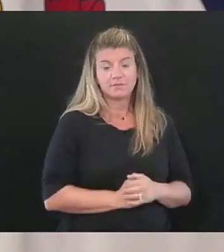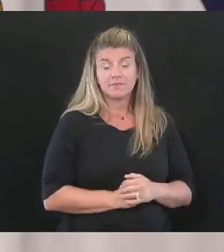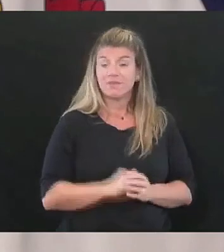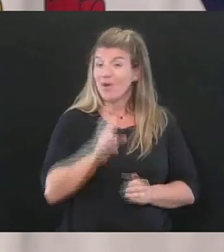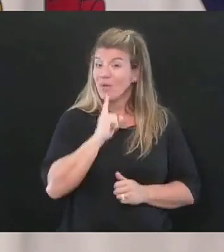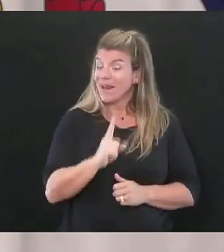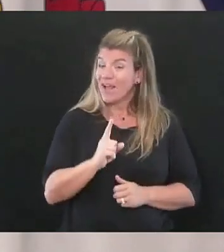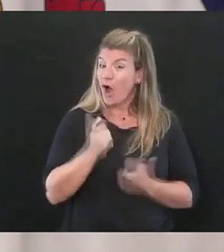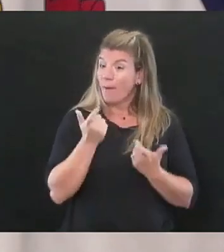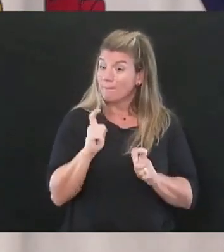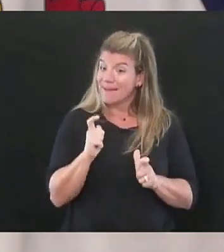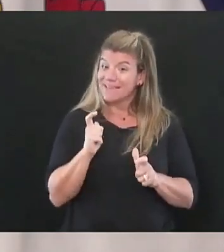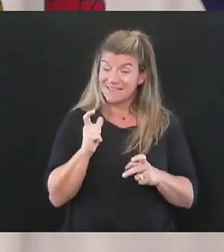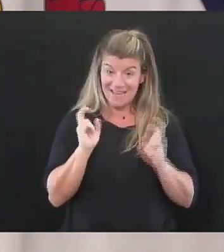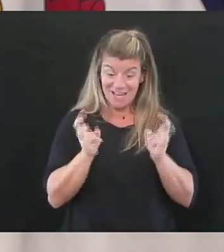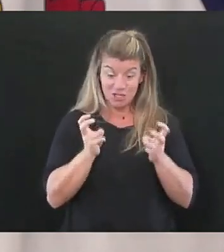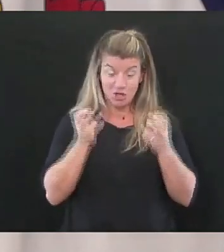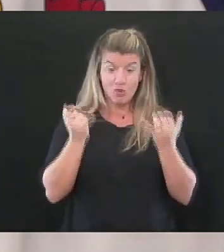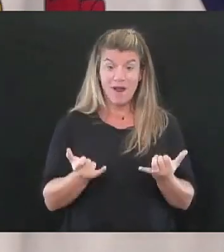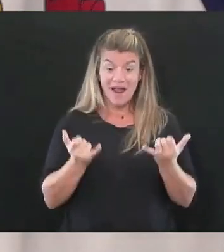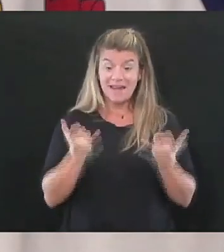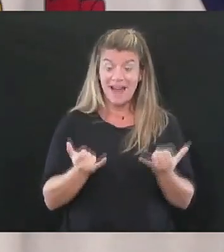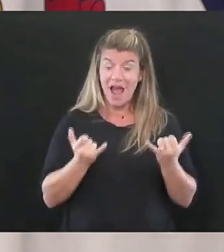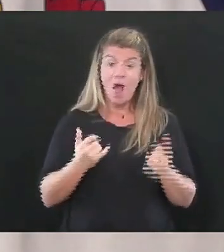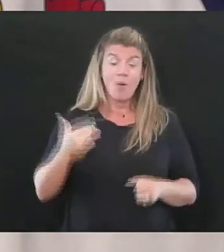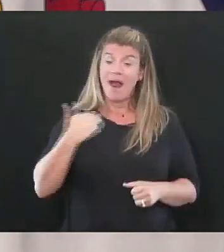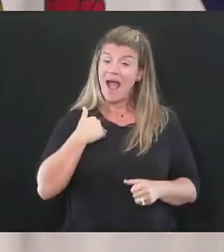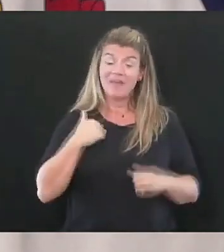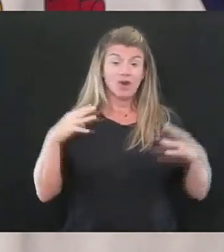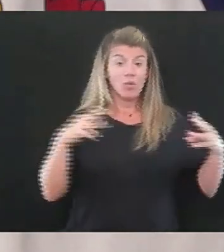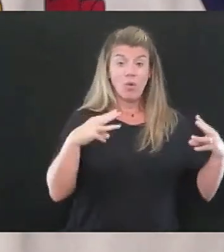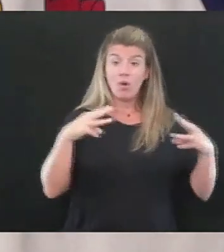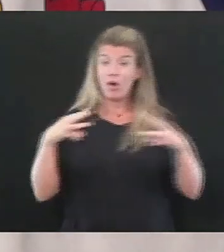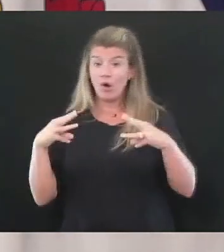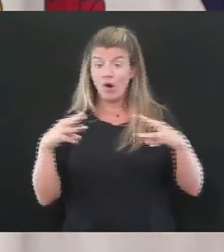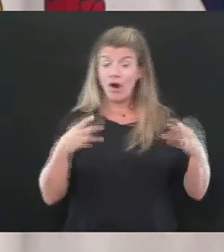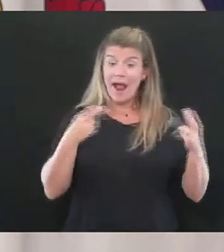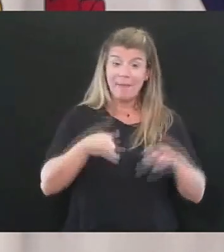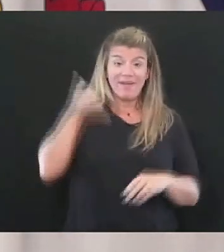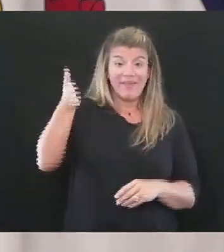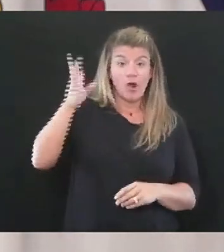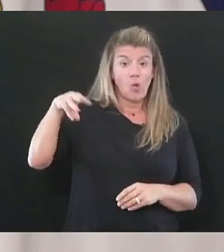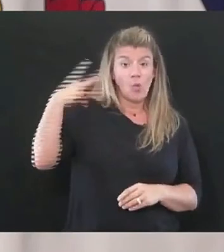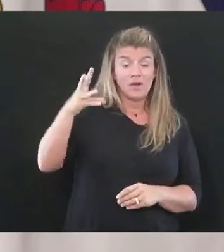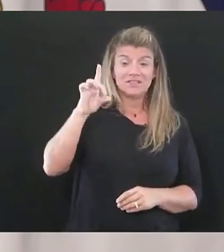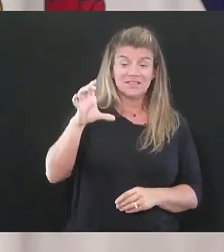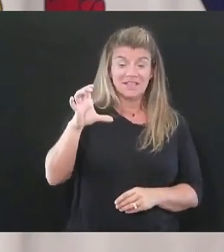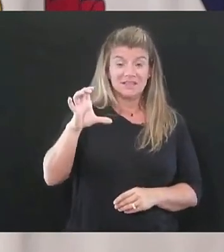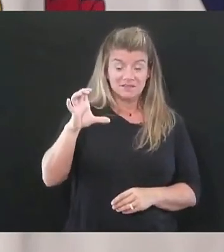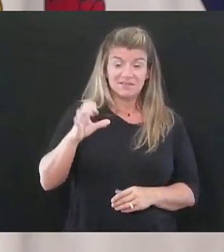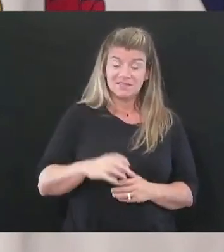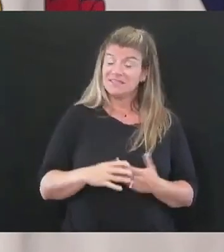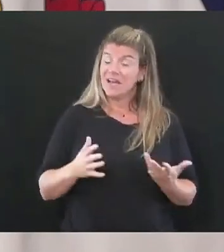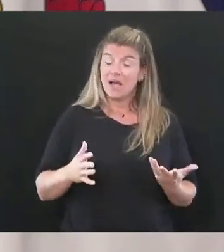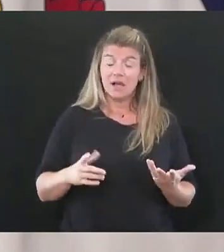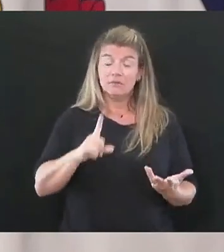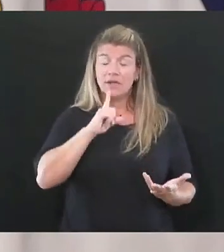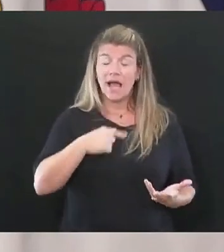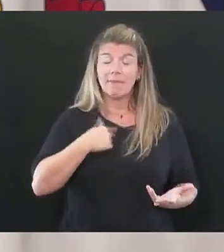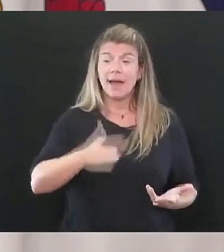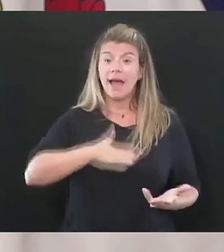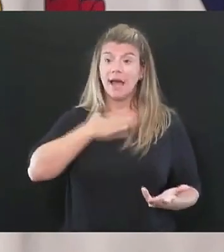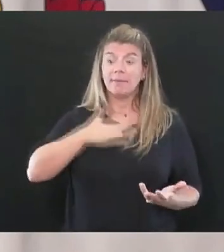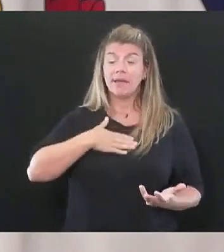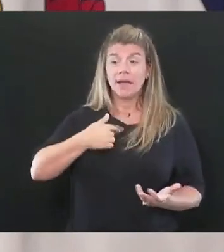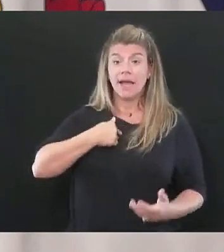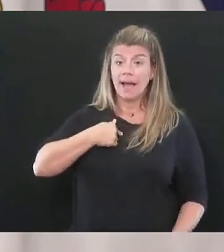problem is just this: you've got a crazy food fight going on there in Washington, and that's, thank God I'm not there, you